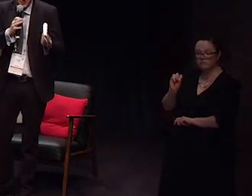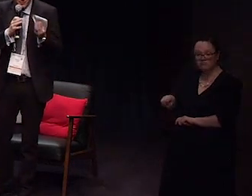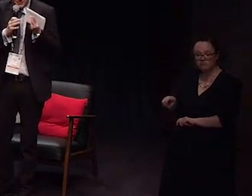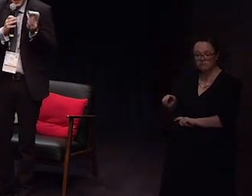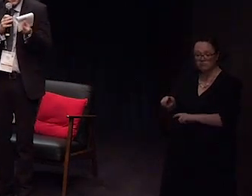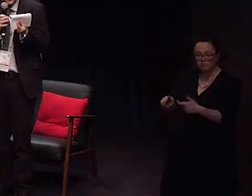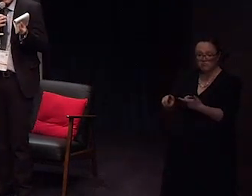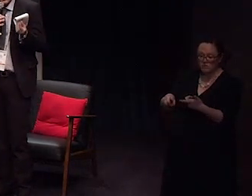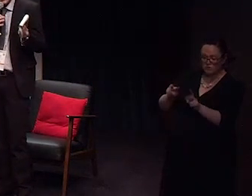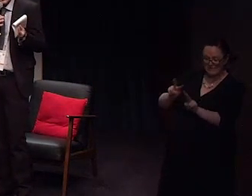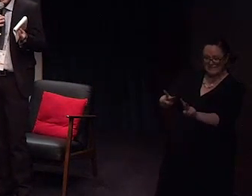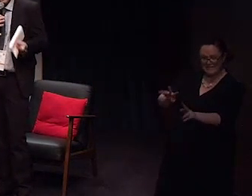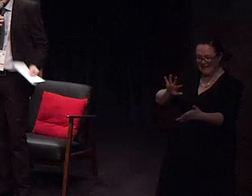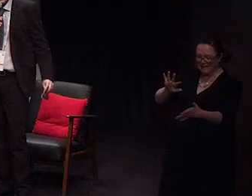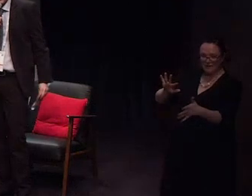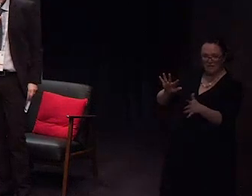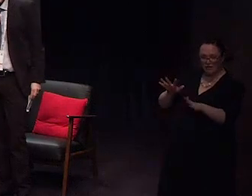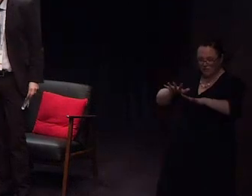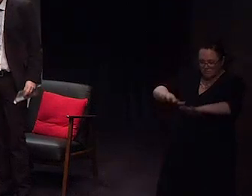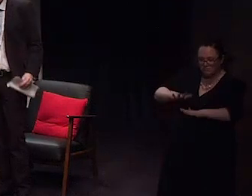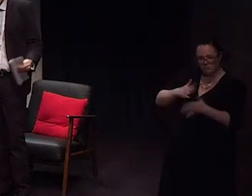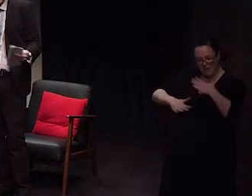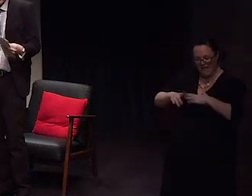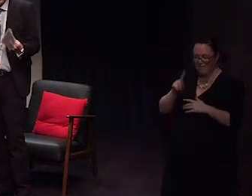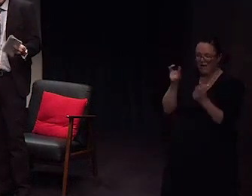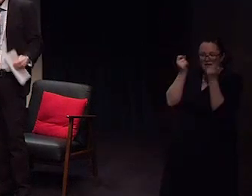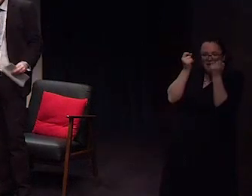but to understand the situation is difficult without